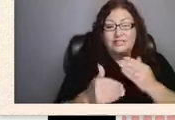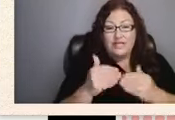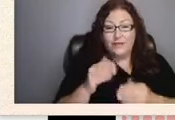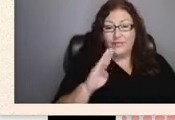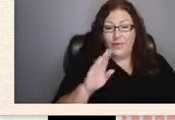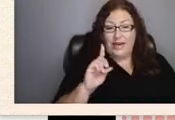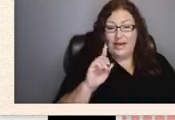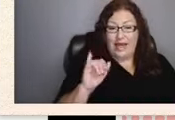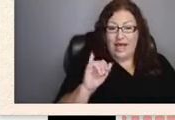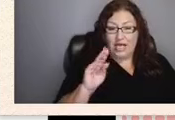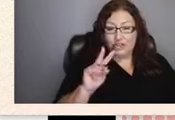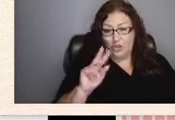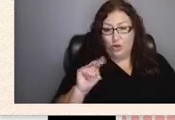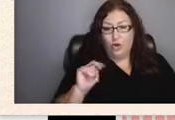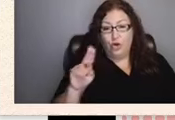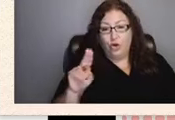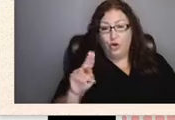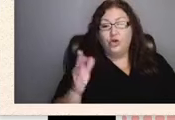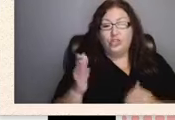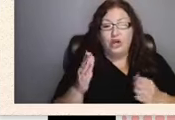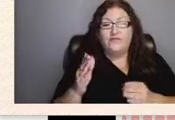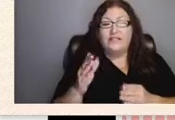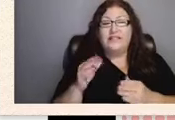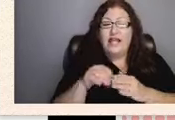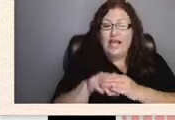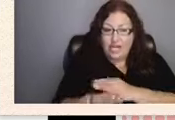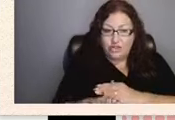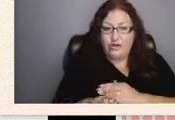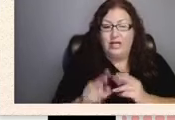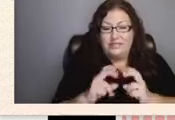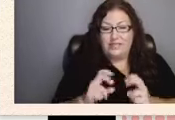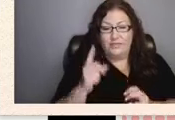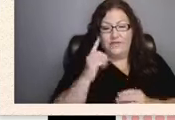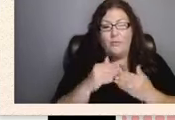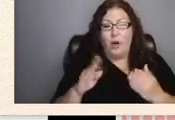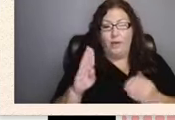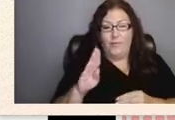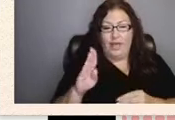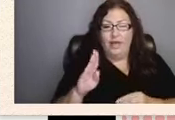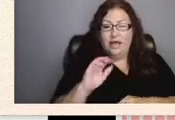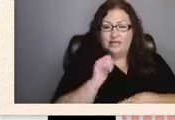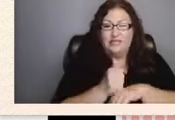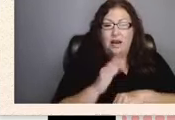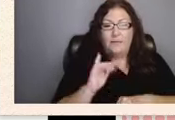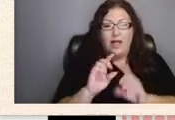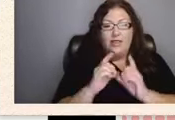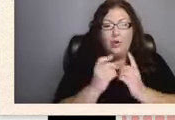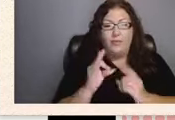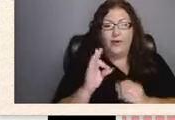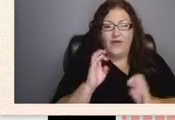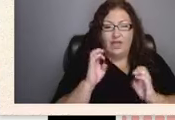entry assessment for Part B, as outlined by the Department of Education Child Outcomes Measurement System.